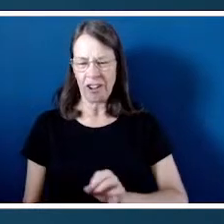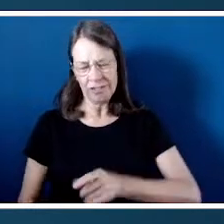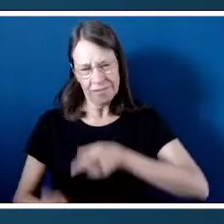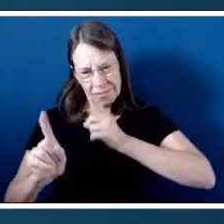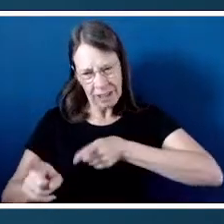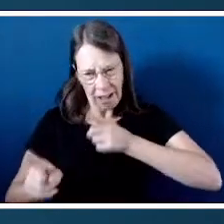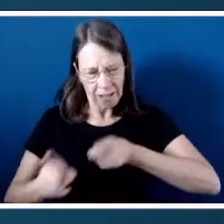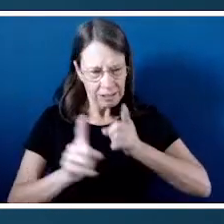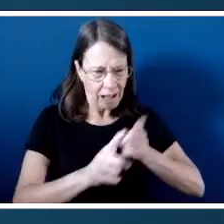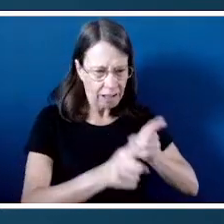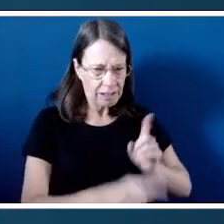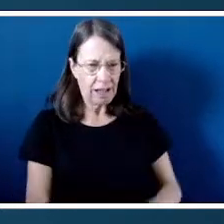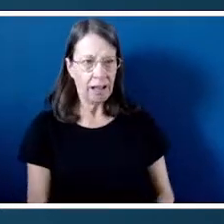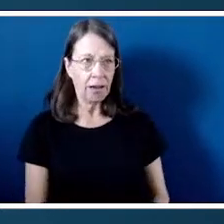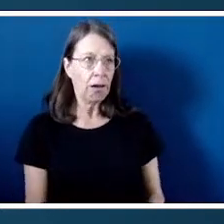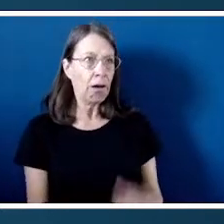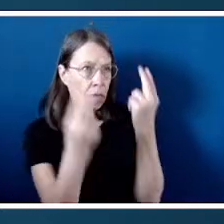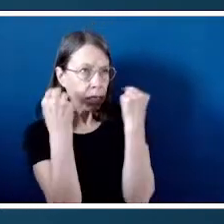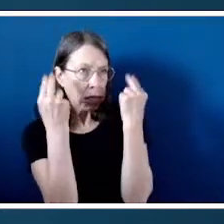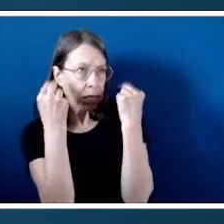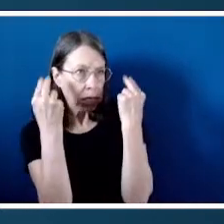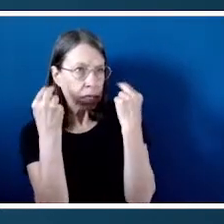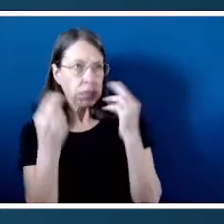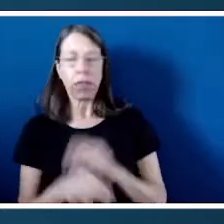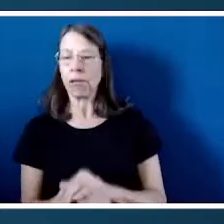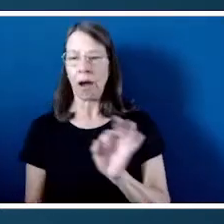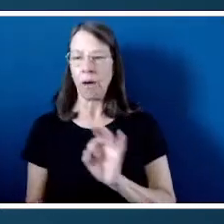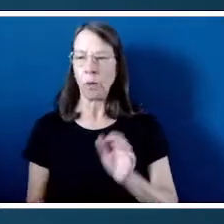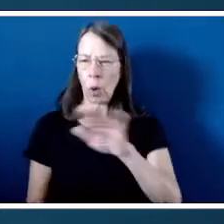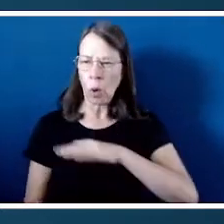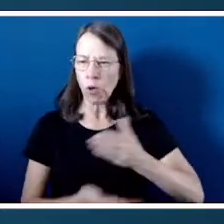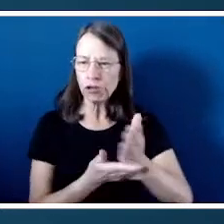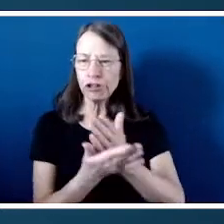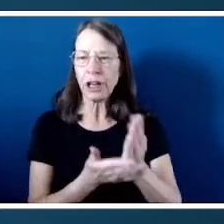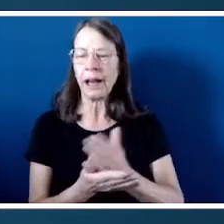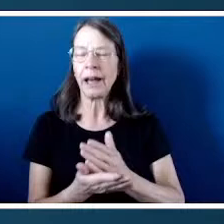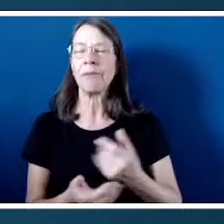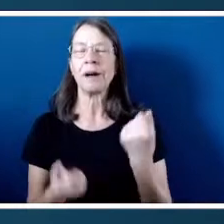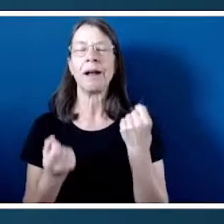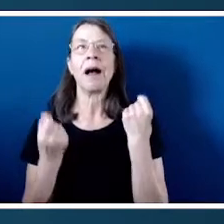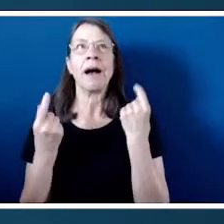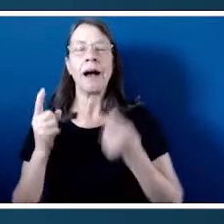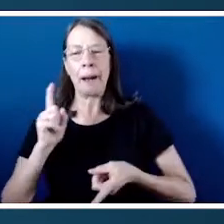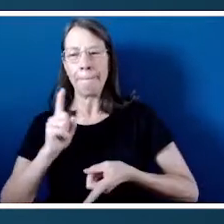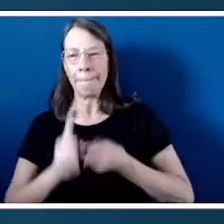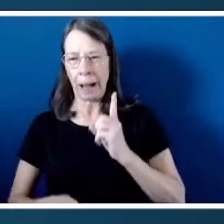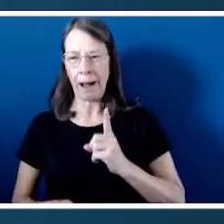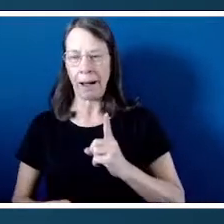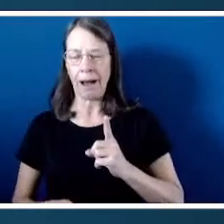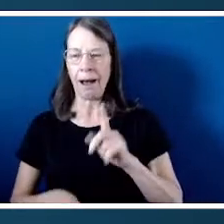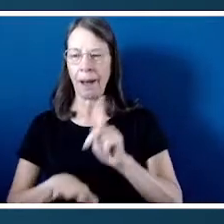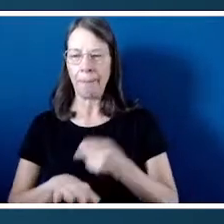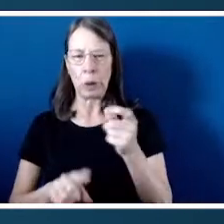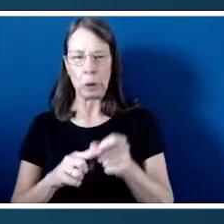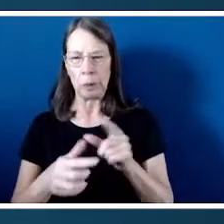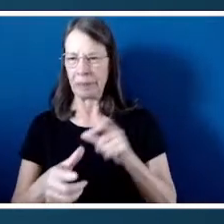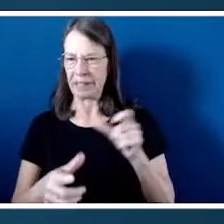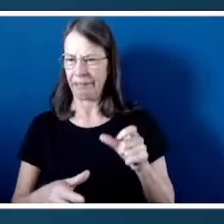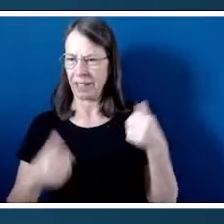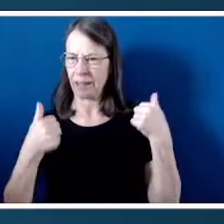talents. And the sooner everyone begins to work with this, the more impactful development investments will